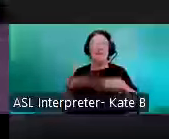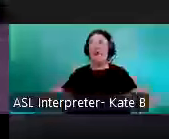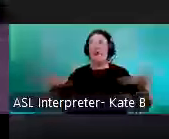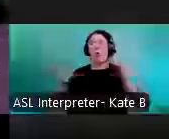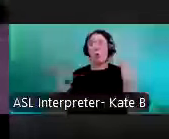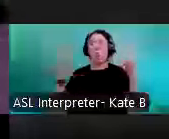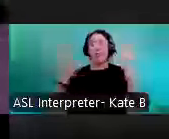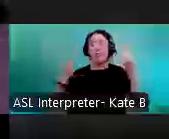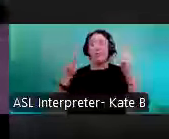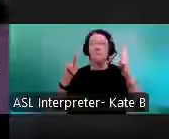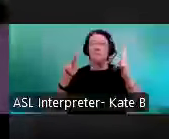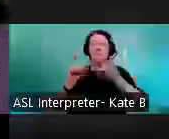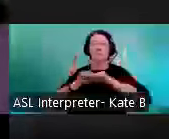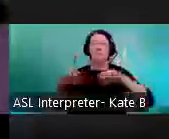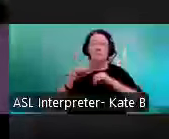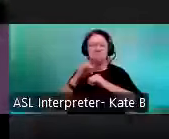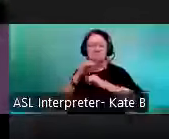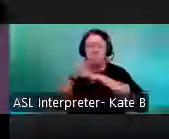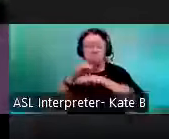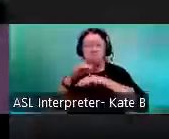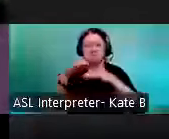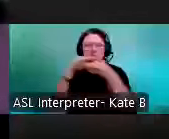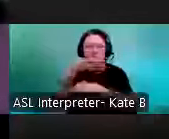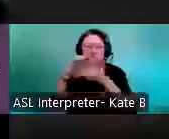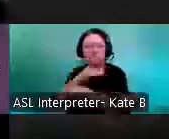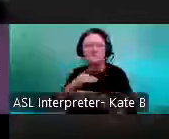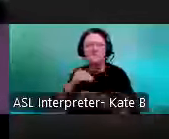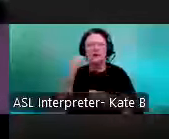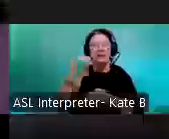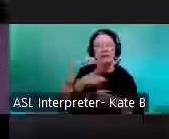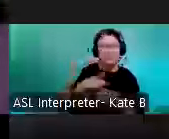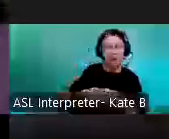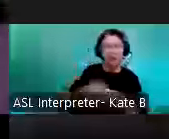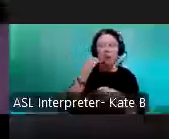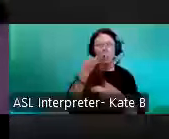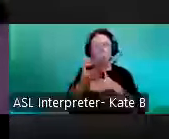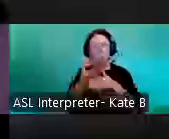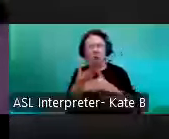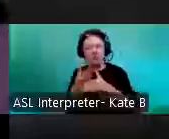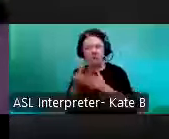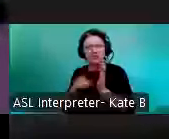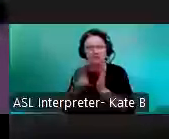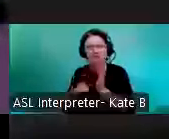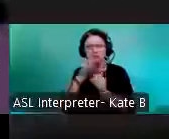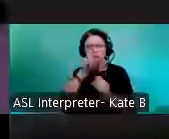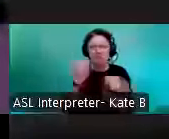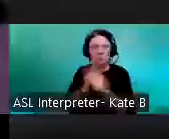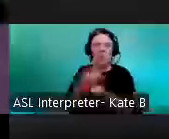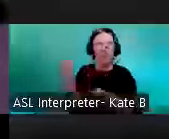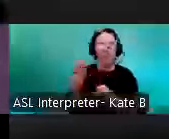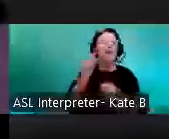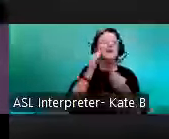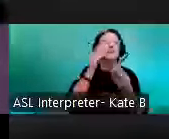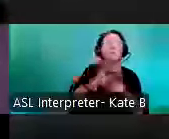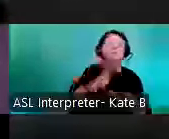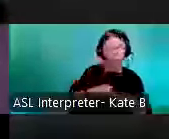and disinformation. So before you like, comment, or post, or share stuff, be aware of what the source is. Is